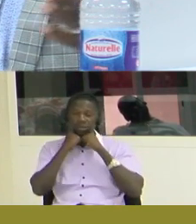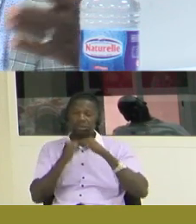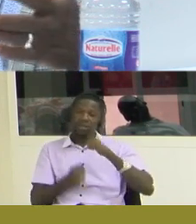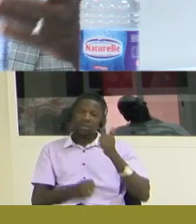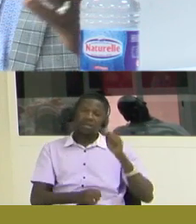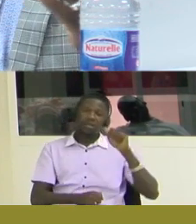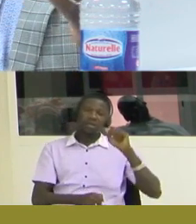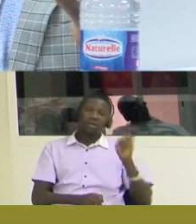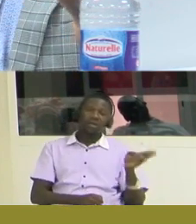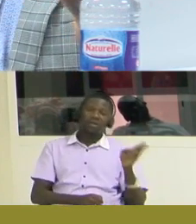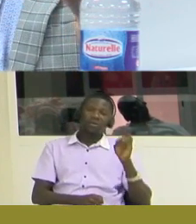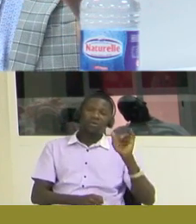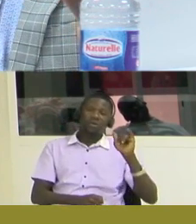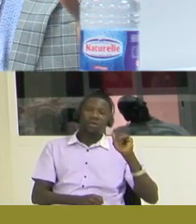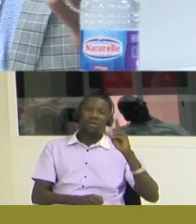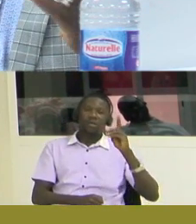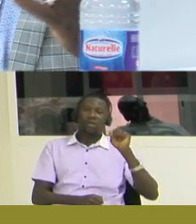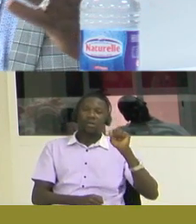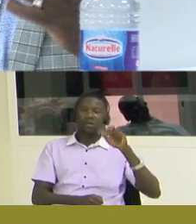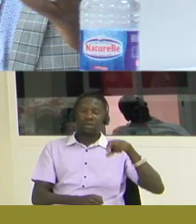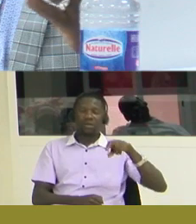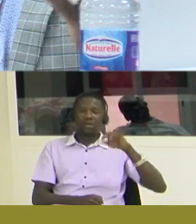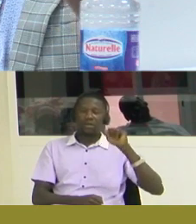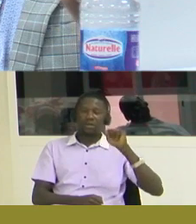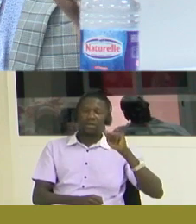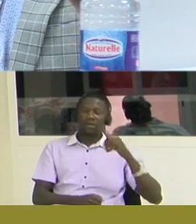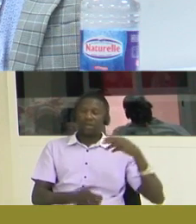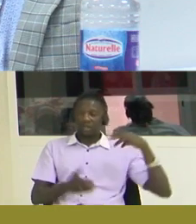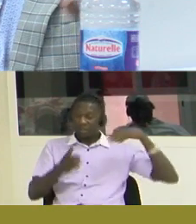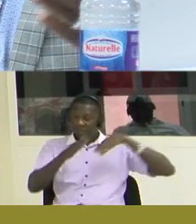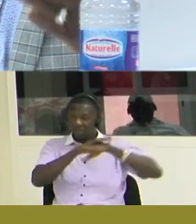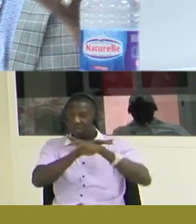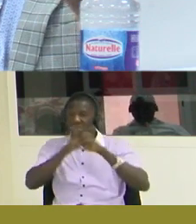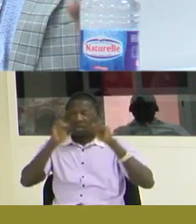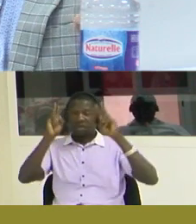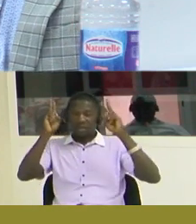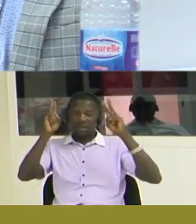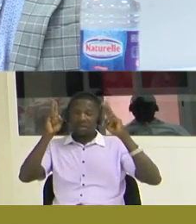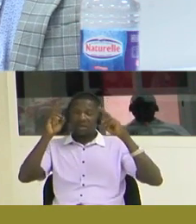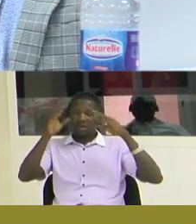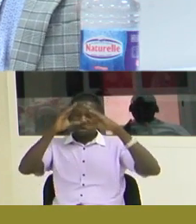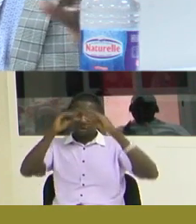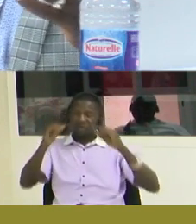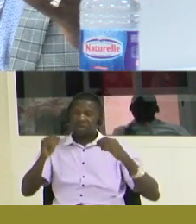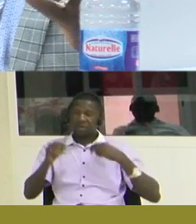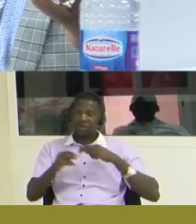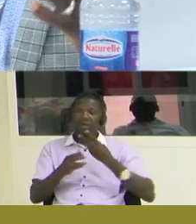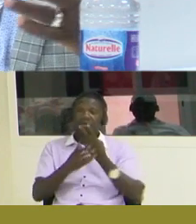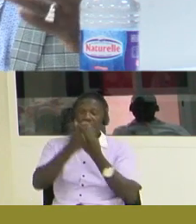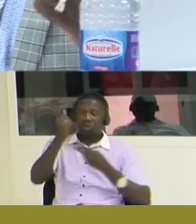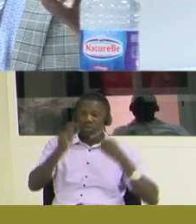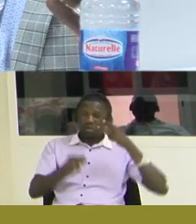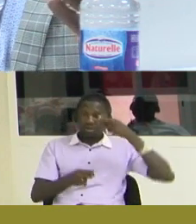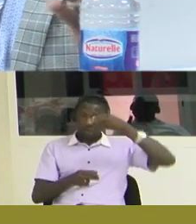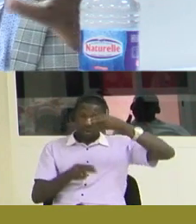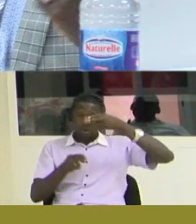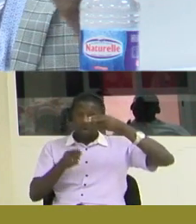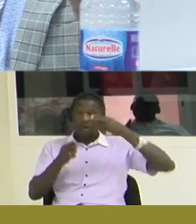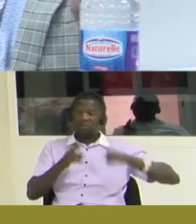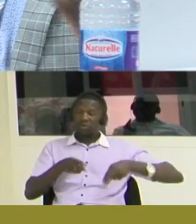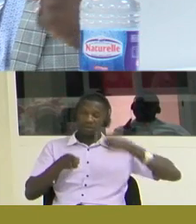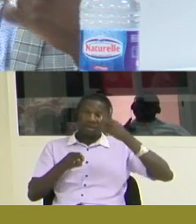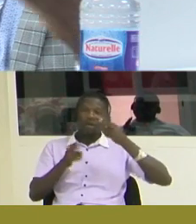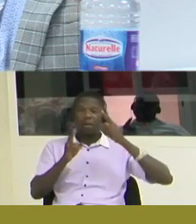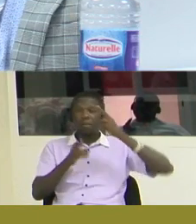Hyde entered into your idea Me's office and they both pointed their pistols at him and fired it did not work and